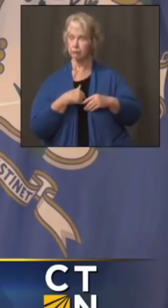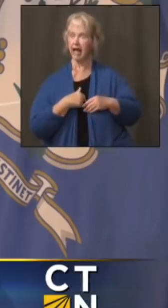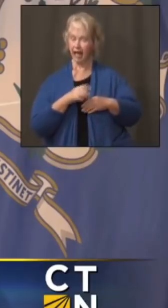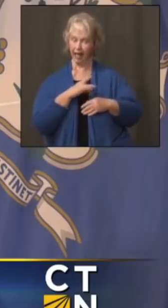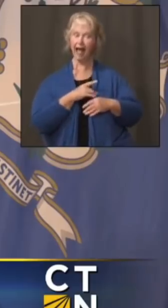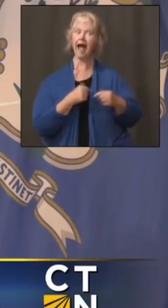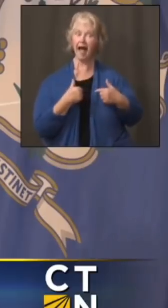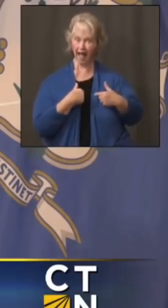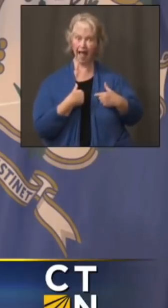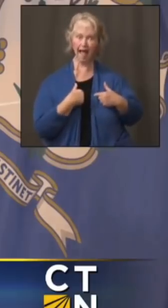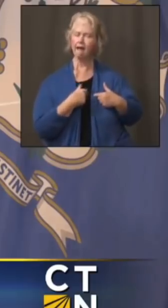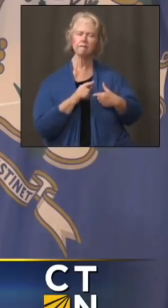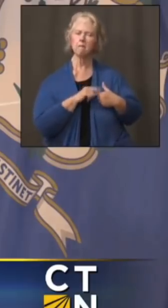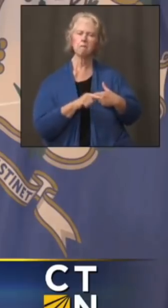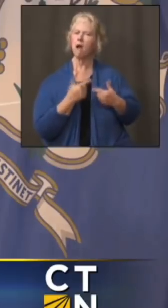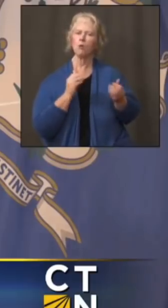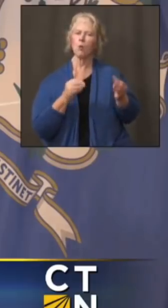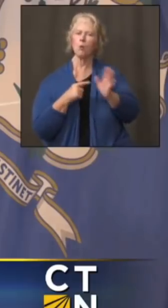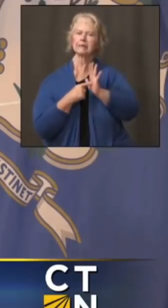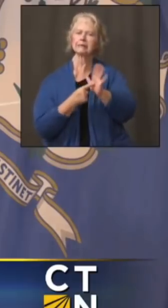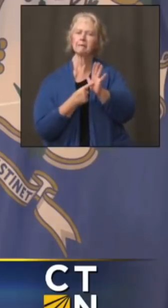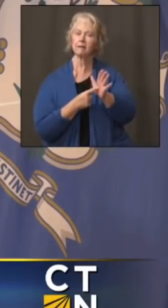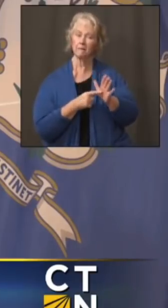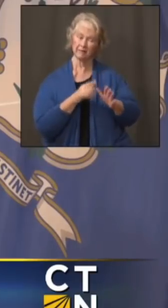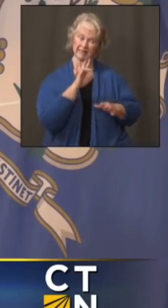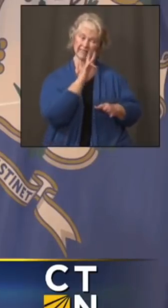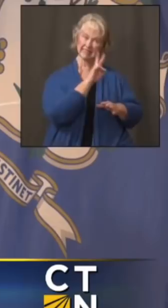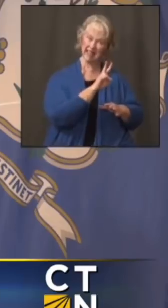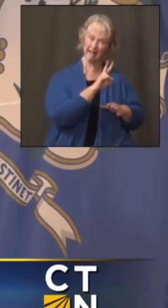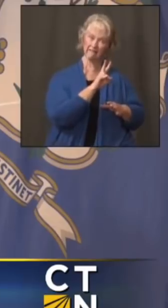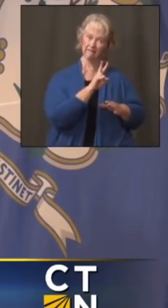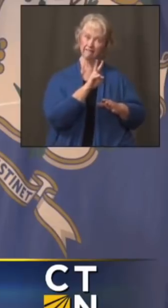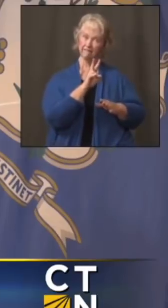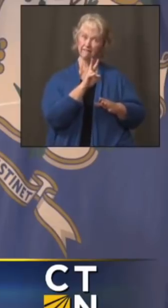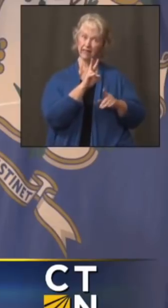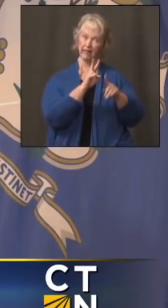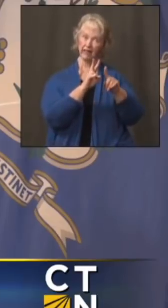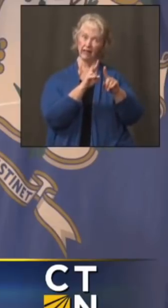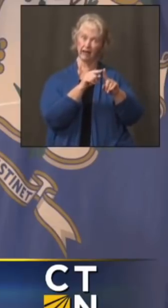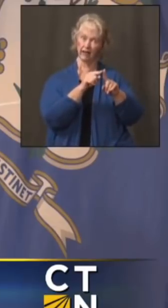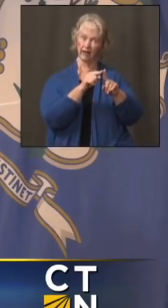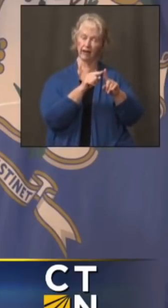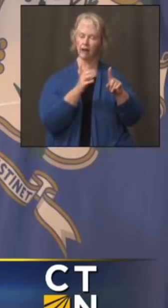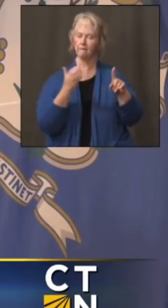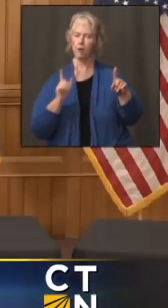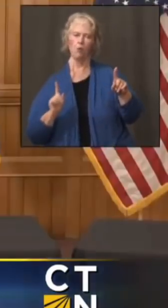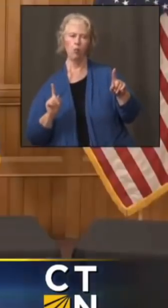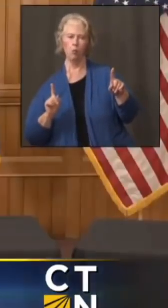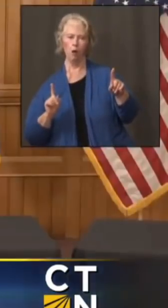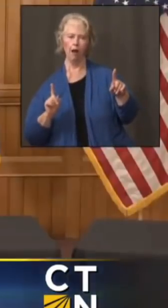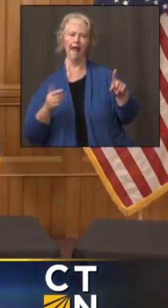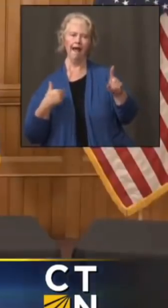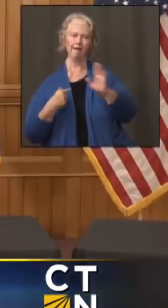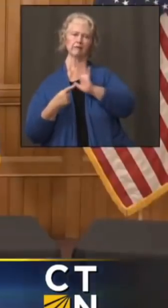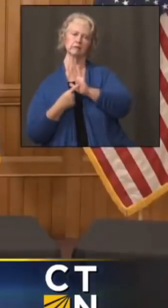that testing be done on a broad-based basis. Josh, anything to add on that?